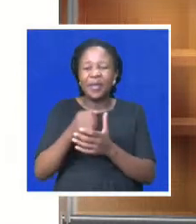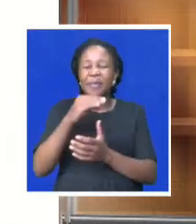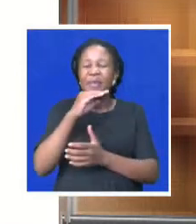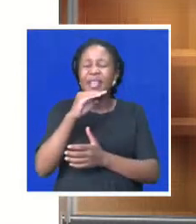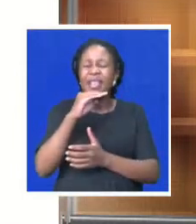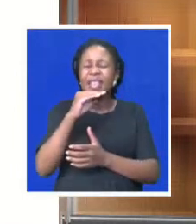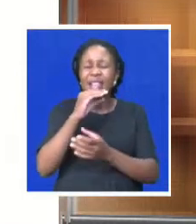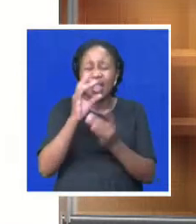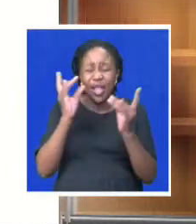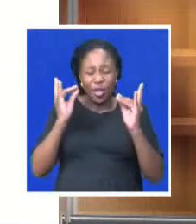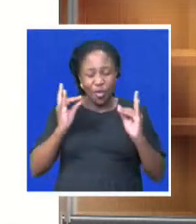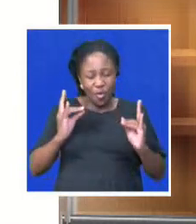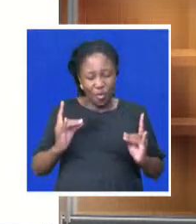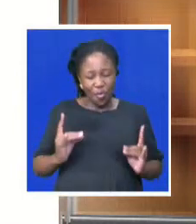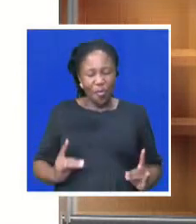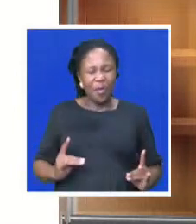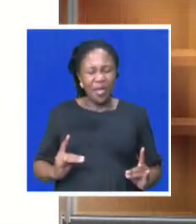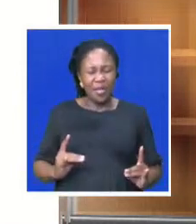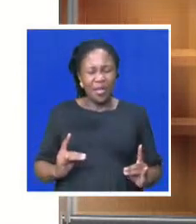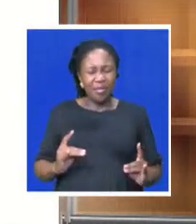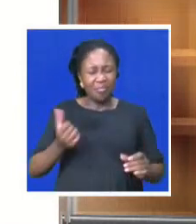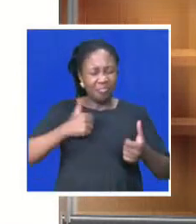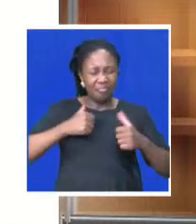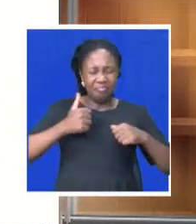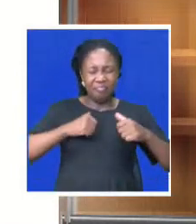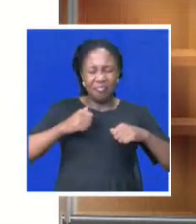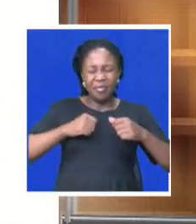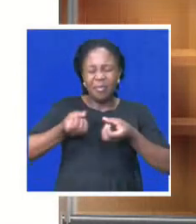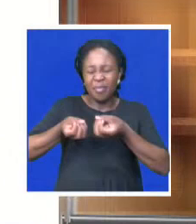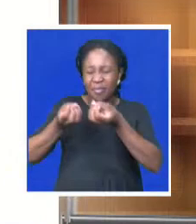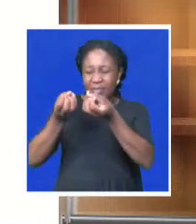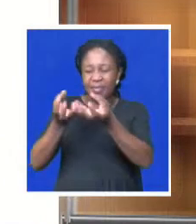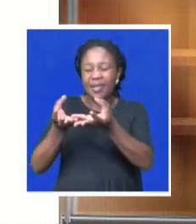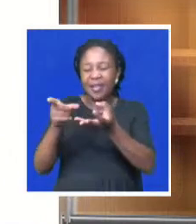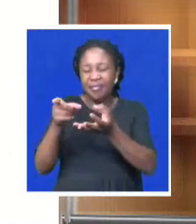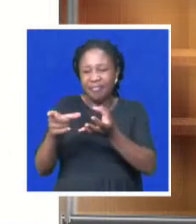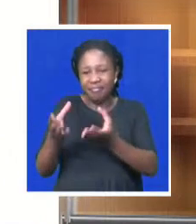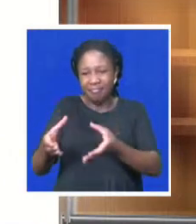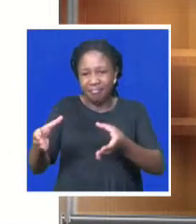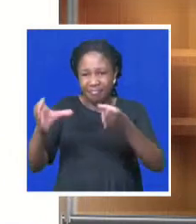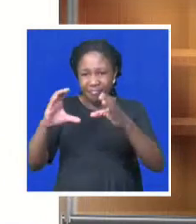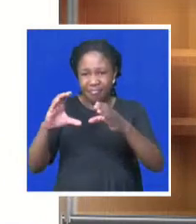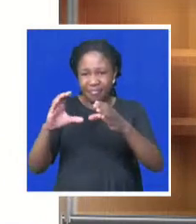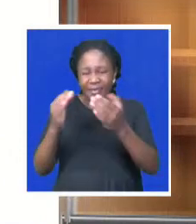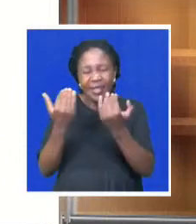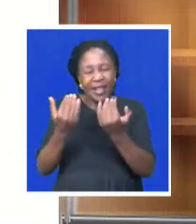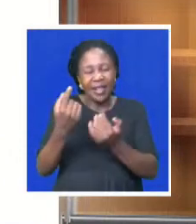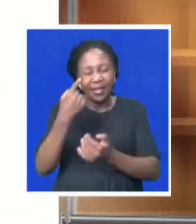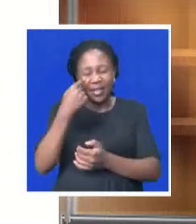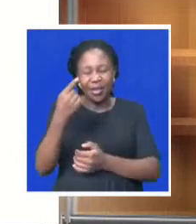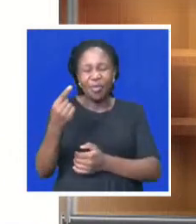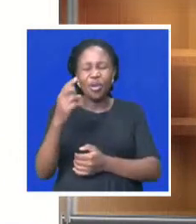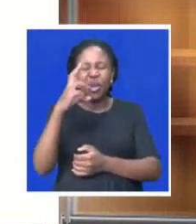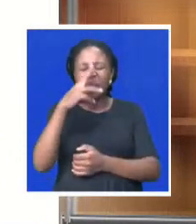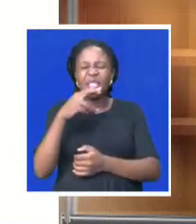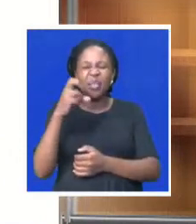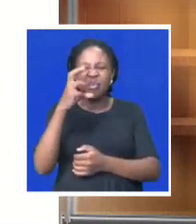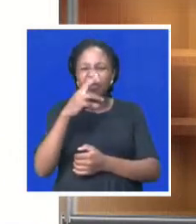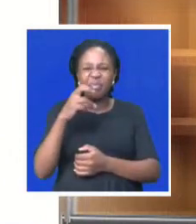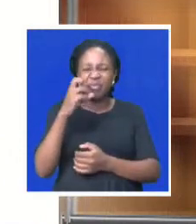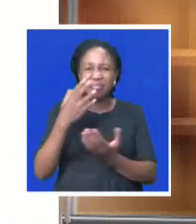been given to the clay pot. It can speak. It can sigh. It can